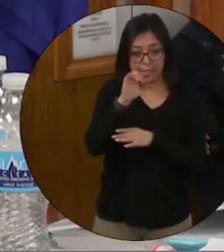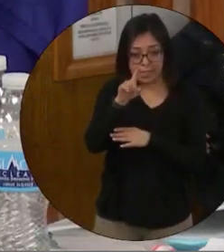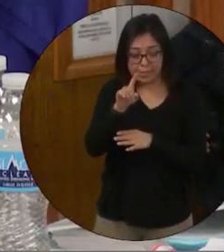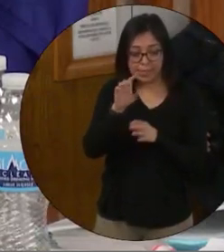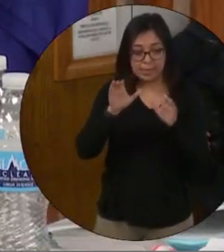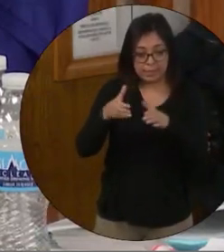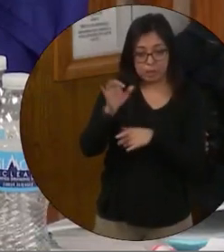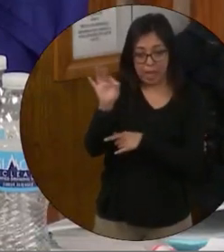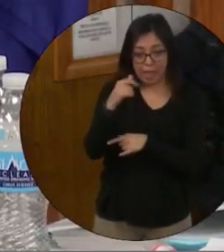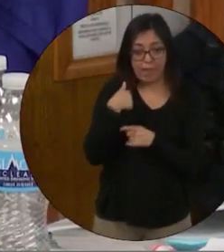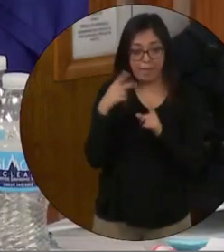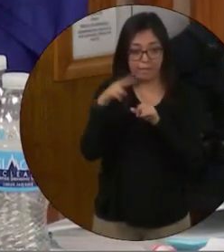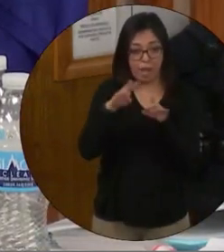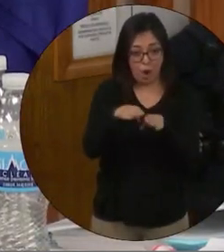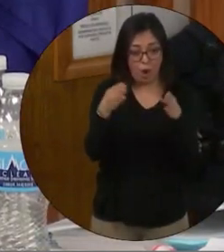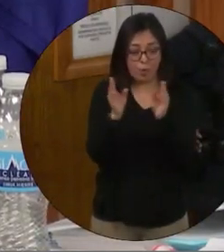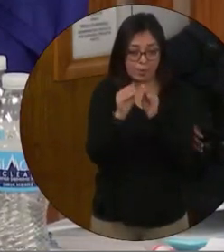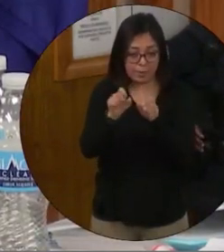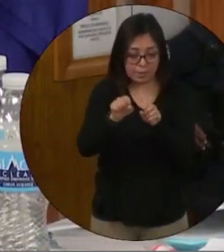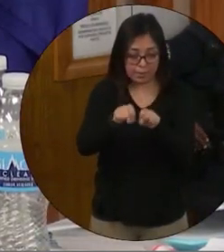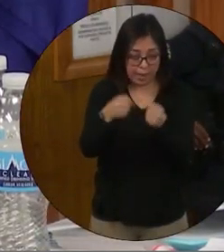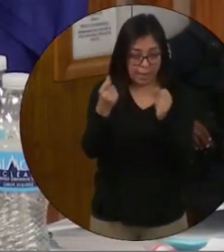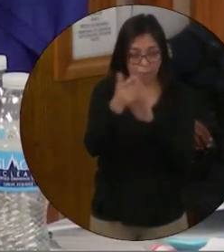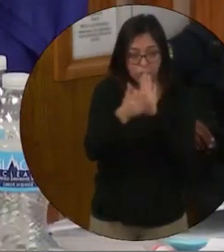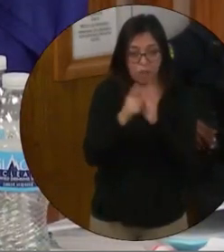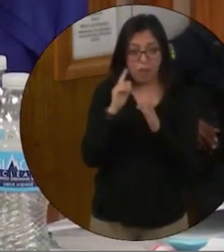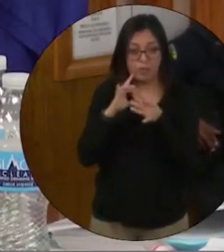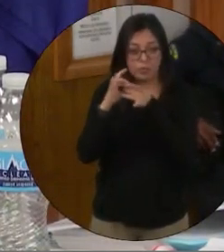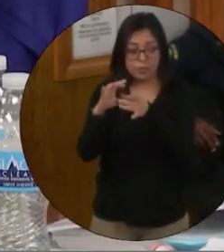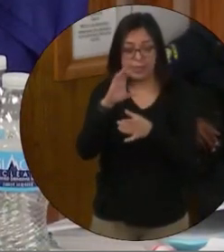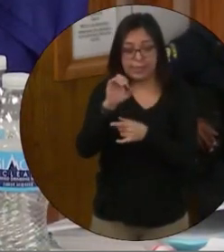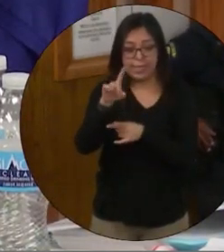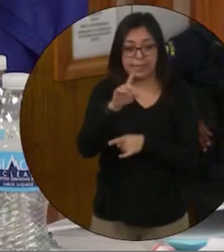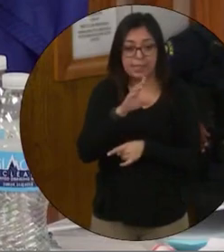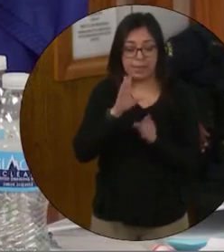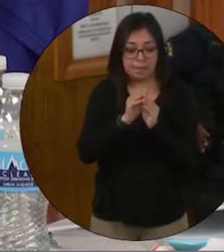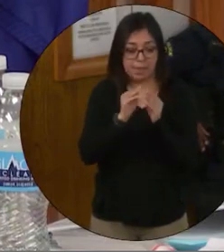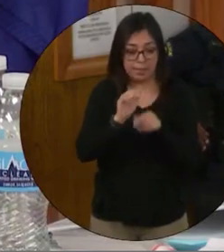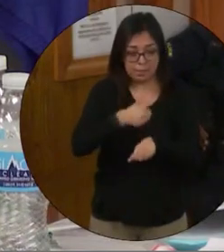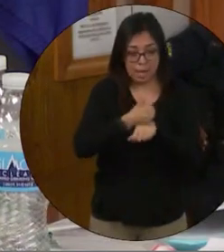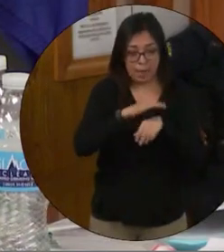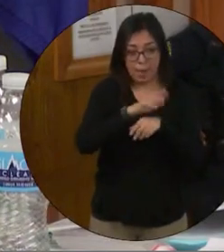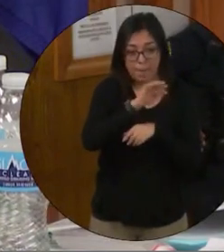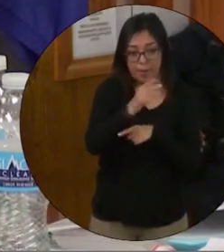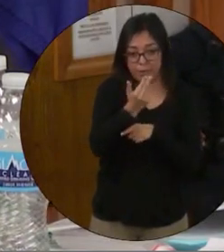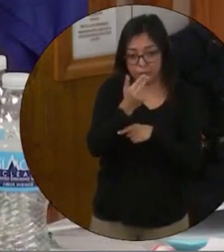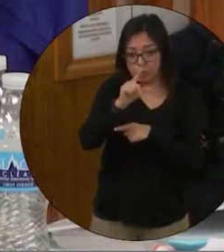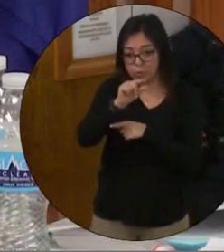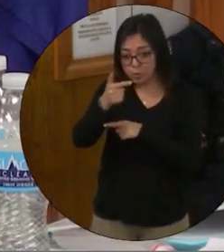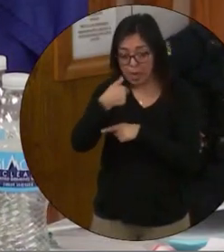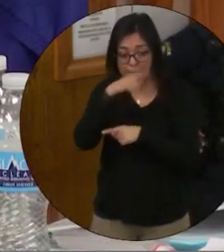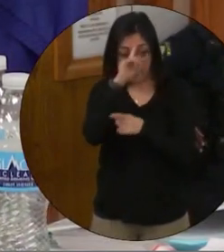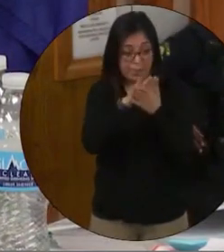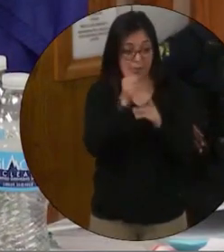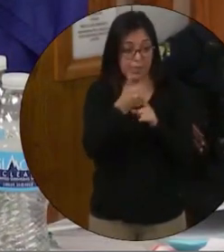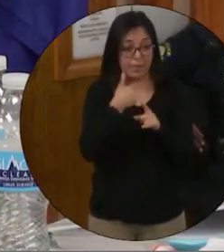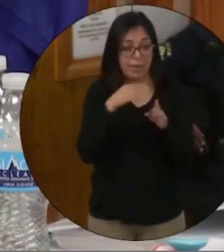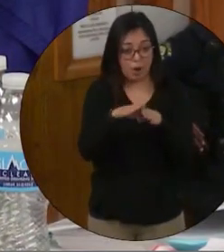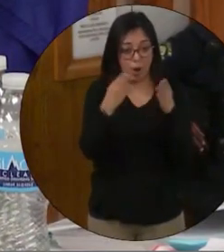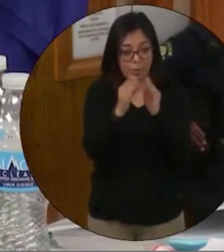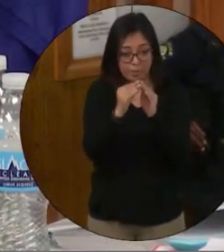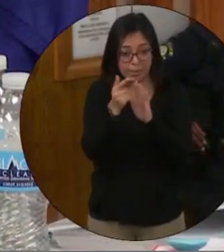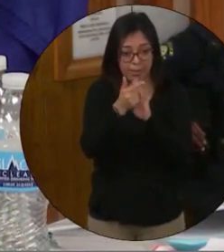F. I'm filing an open meeting law complaint in relation to the CCSD school board meeting held on May 13th, 2021. I believe that there was an open meeting